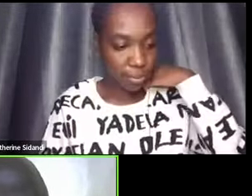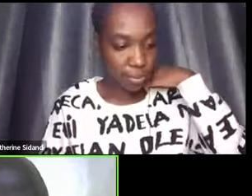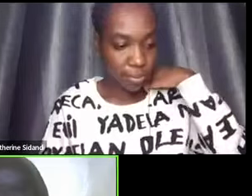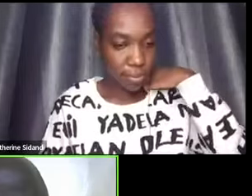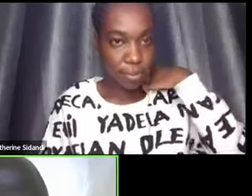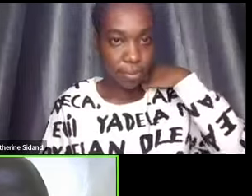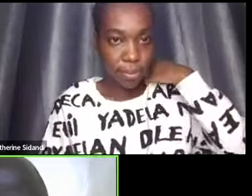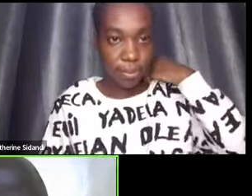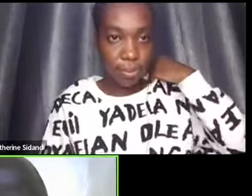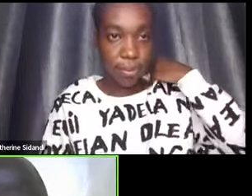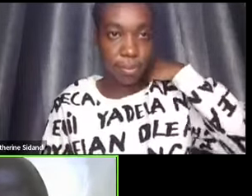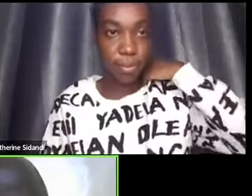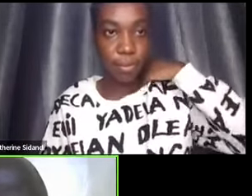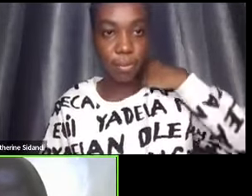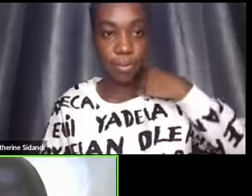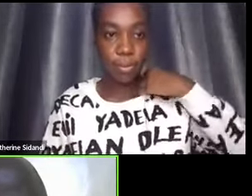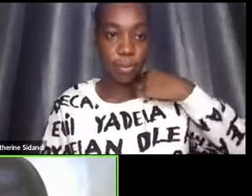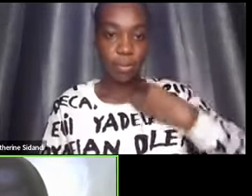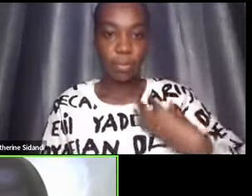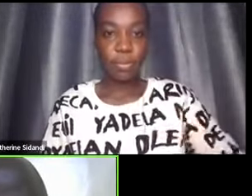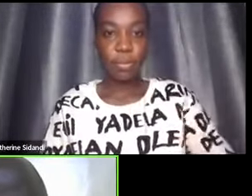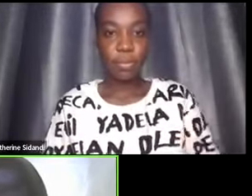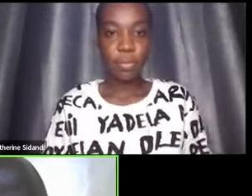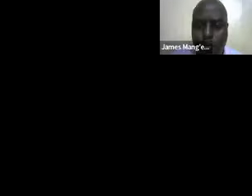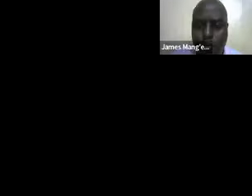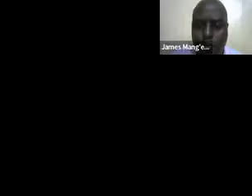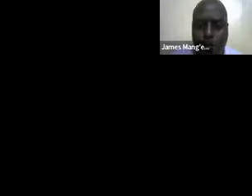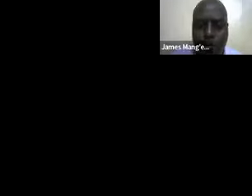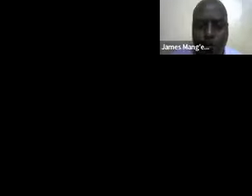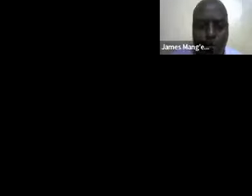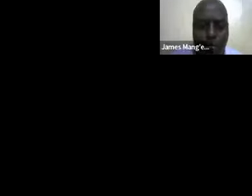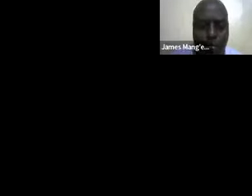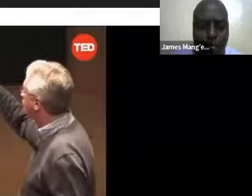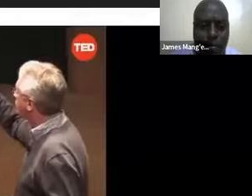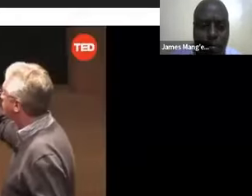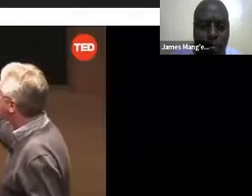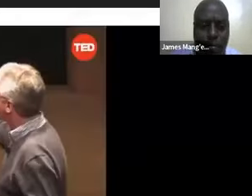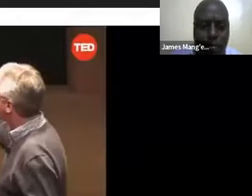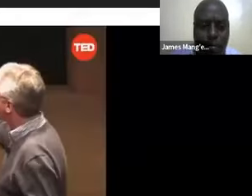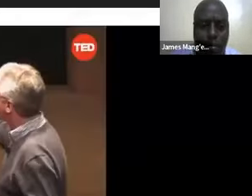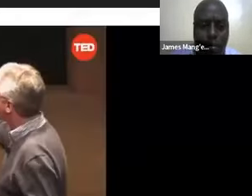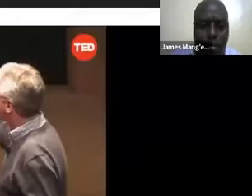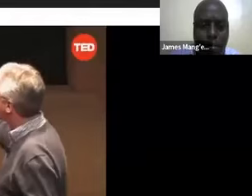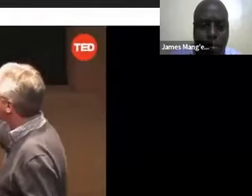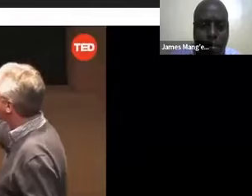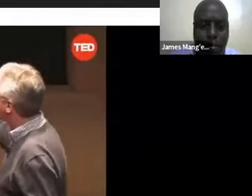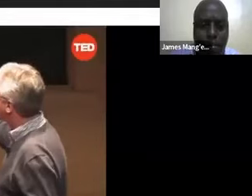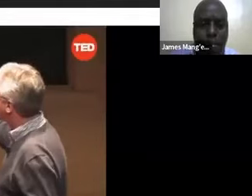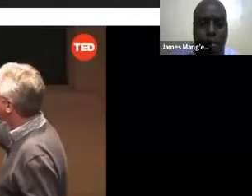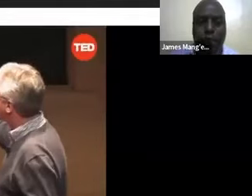left is the monkey who gets cucumber. The one on the right is the one who gets grape. The one who gets right.